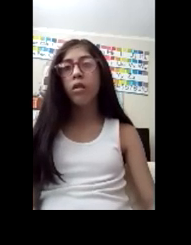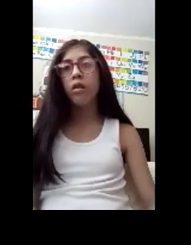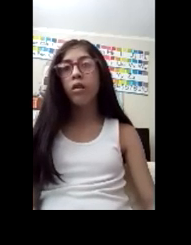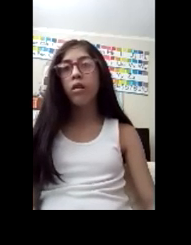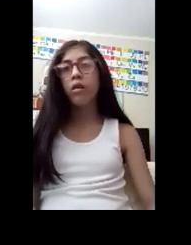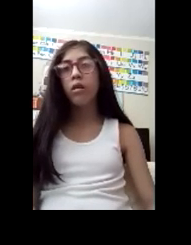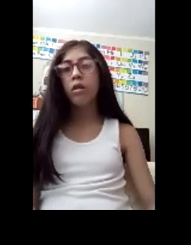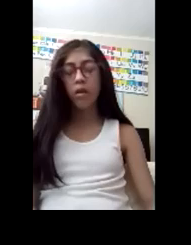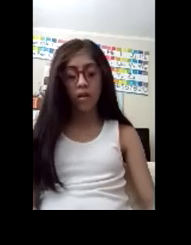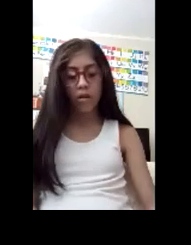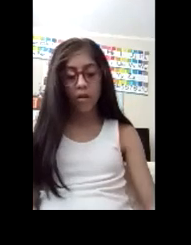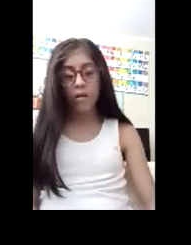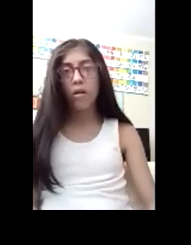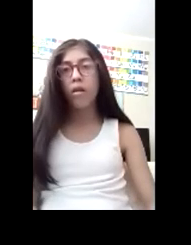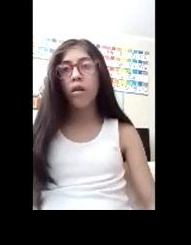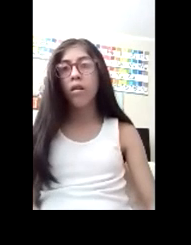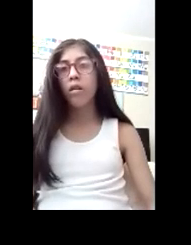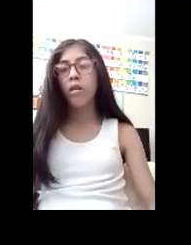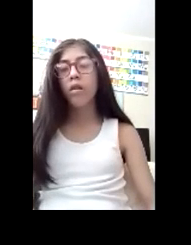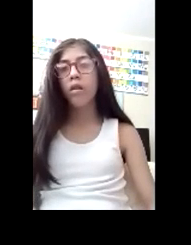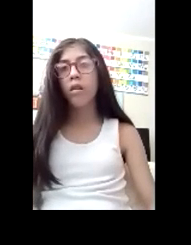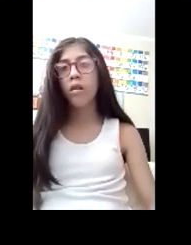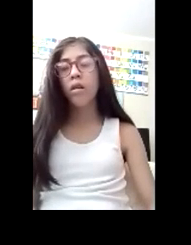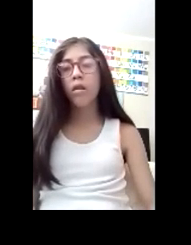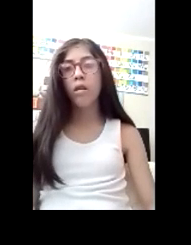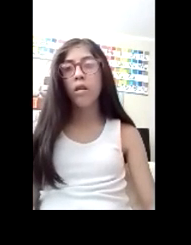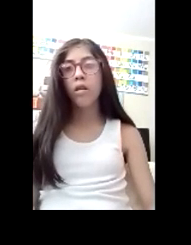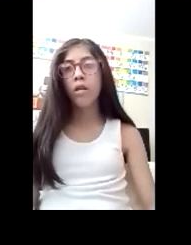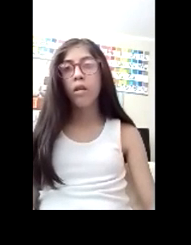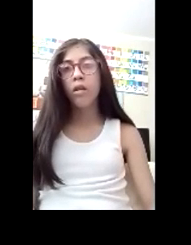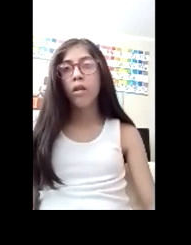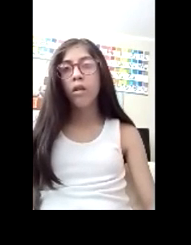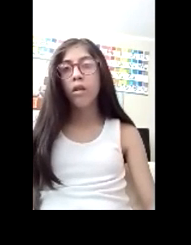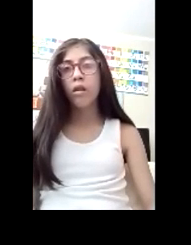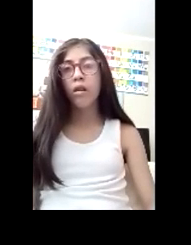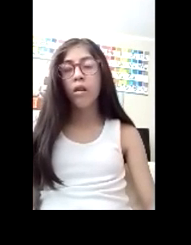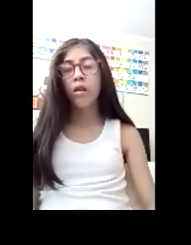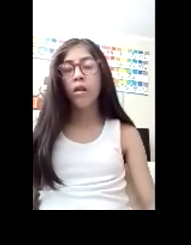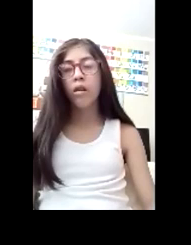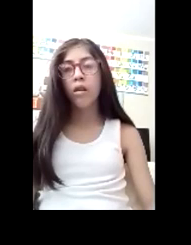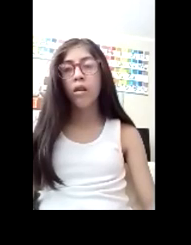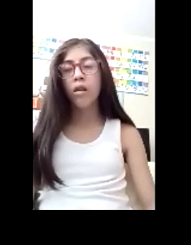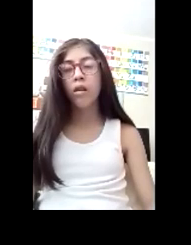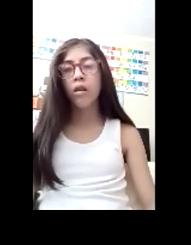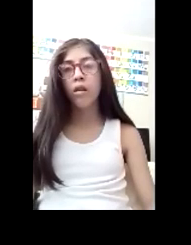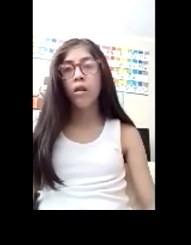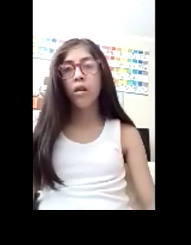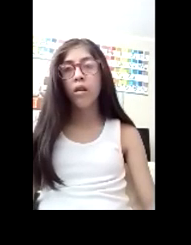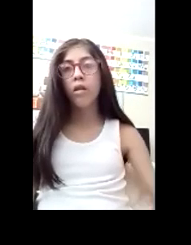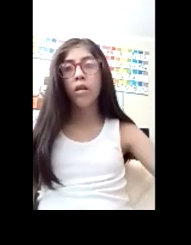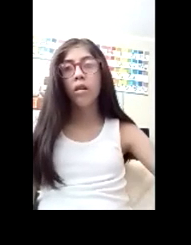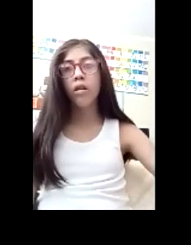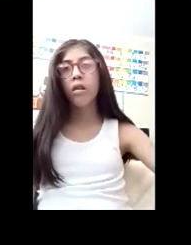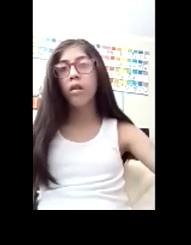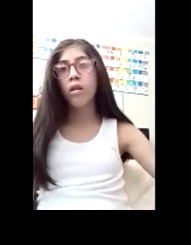You don't understand. We is in. Who's going to open